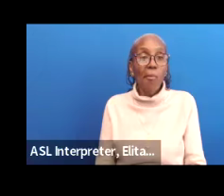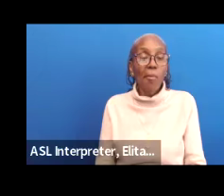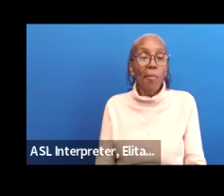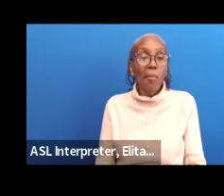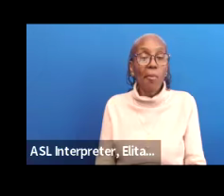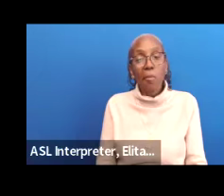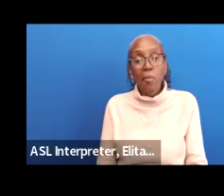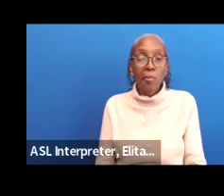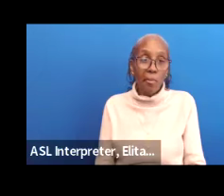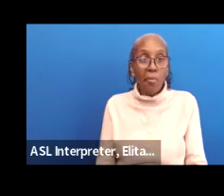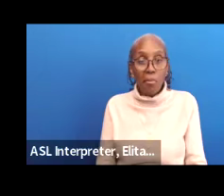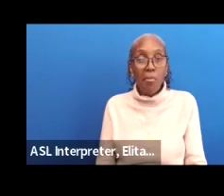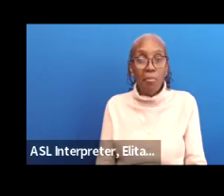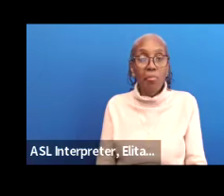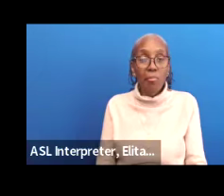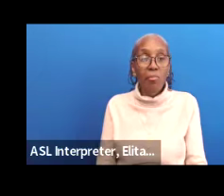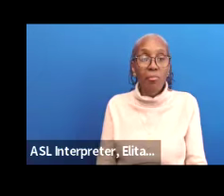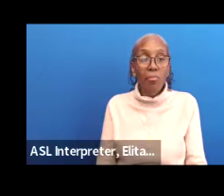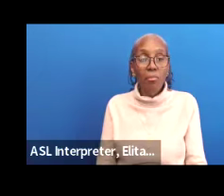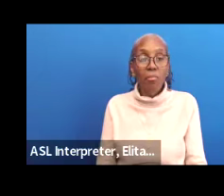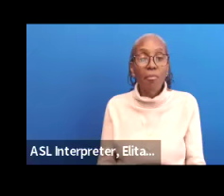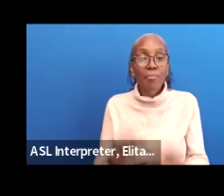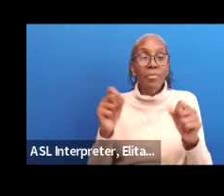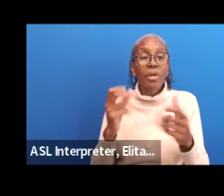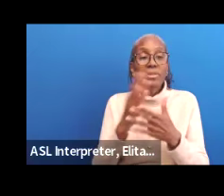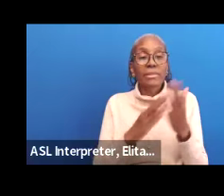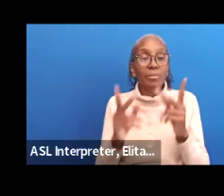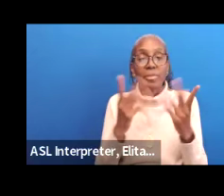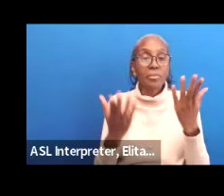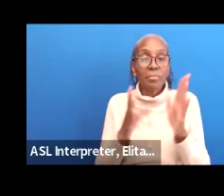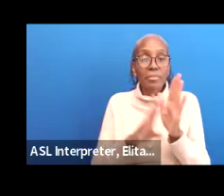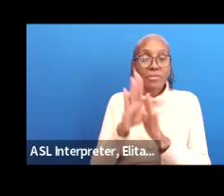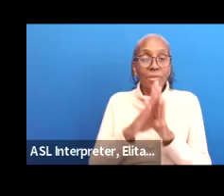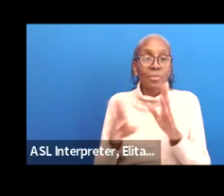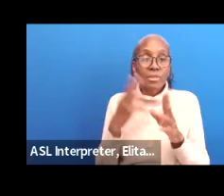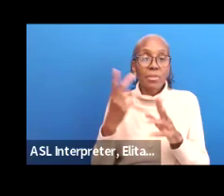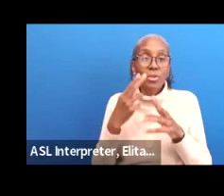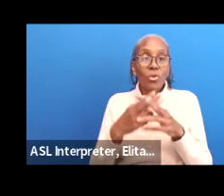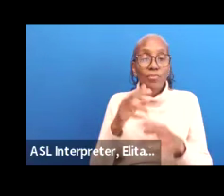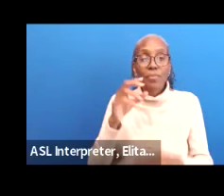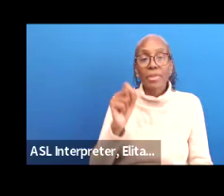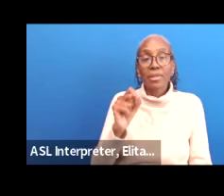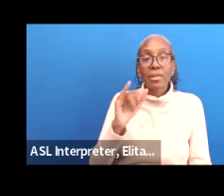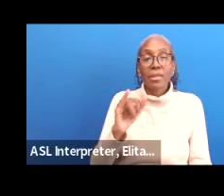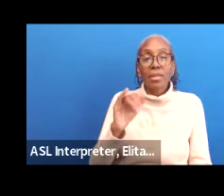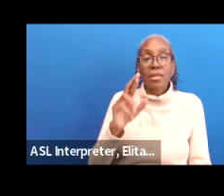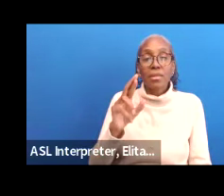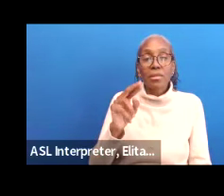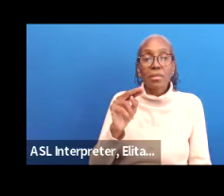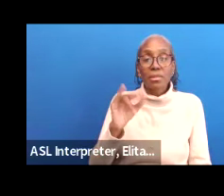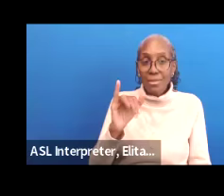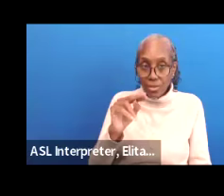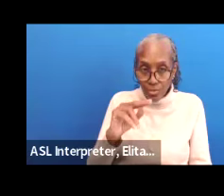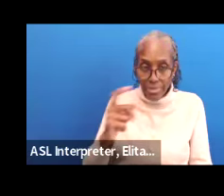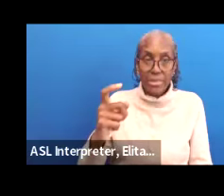It is possible that some people may develop something called a syrinx, and those